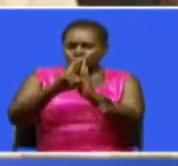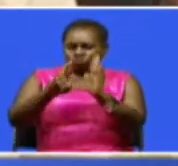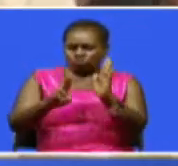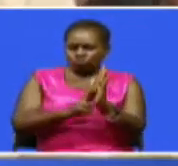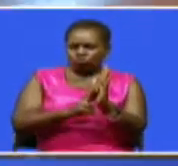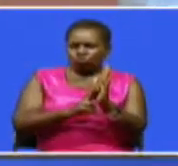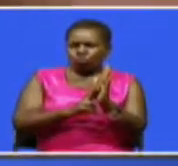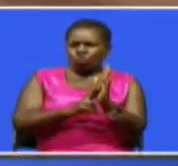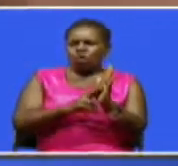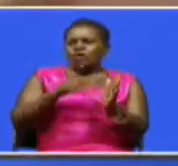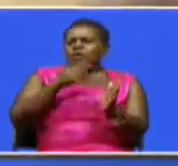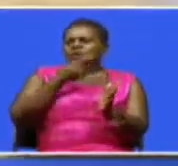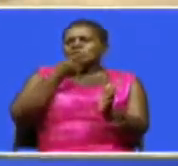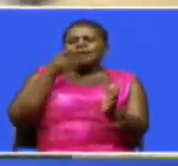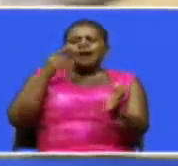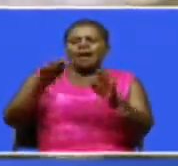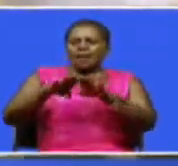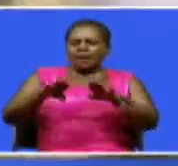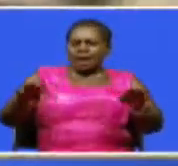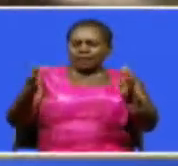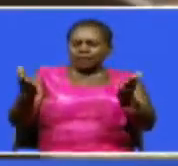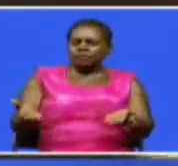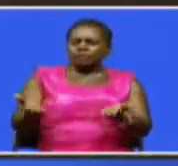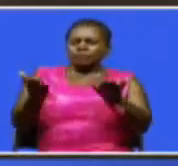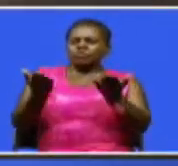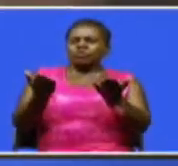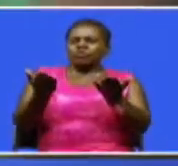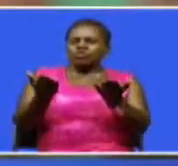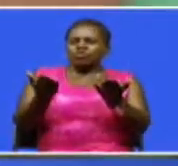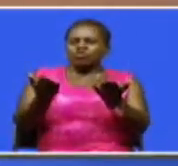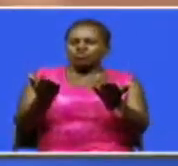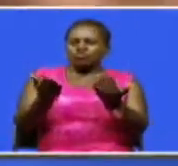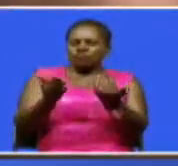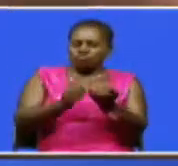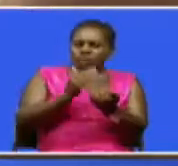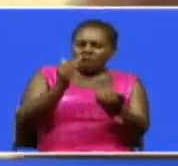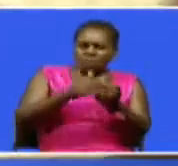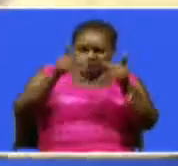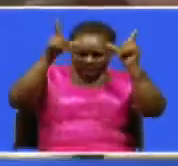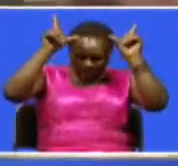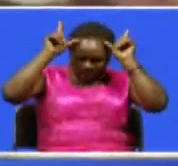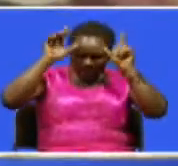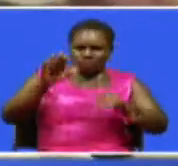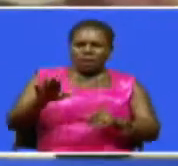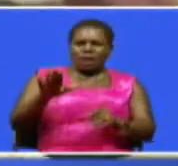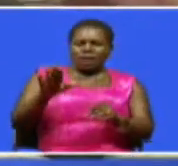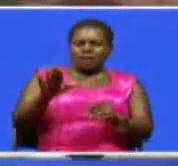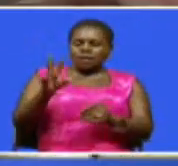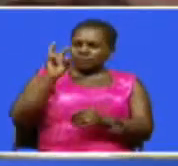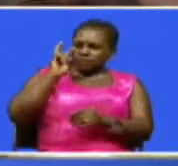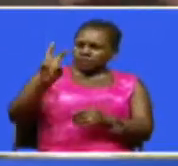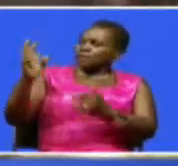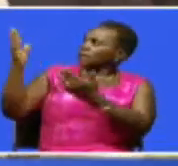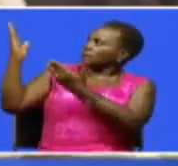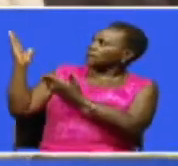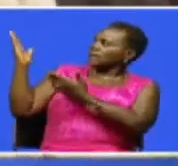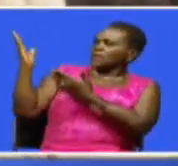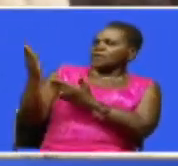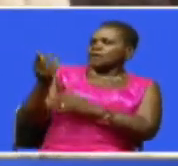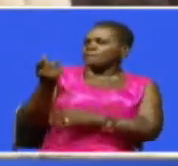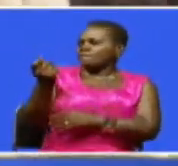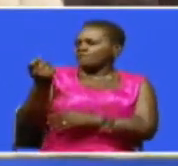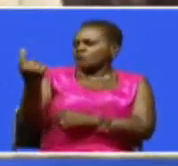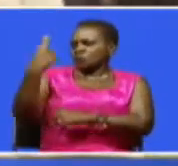semi-arid areas for them to be able to improve their productivity. And this is the sample of what you are seeing here. Just a few days